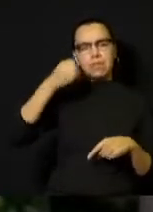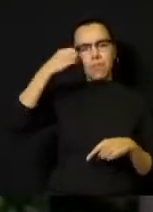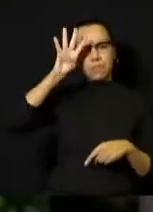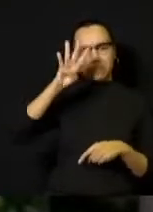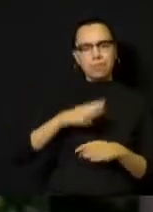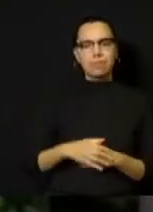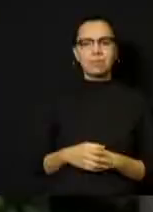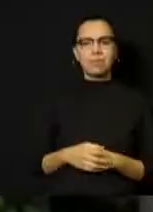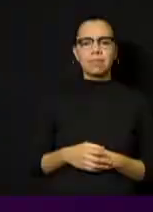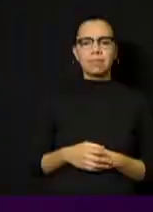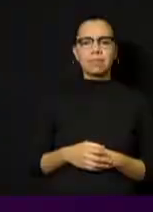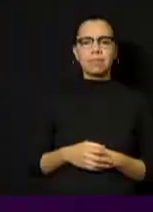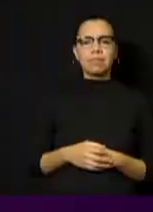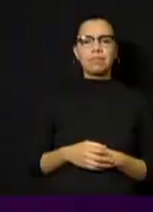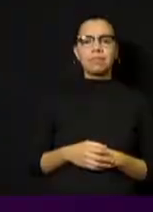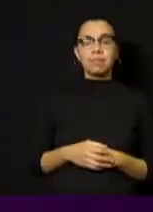OmniLife.